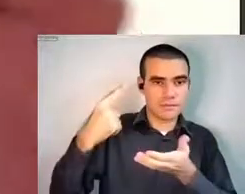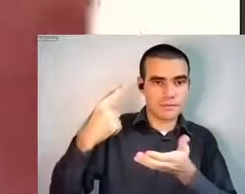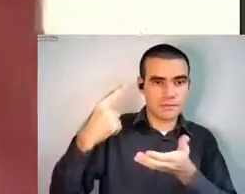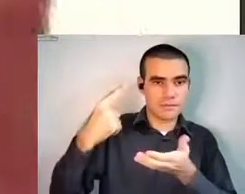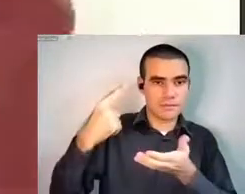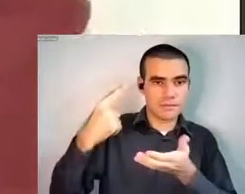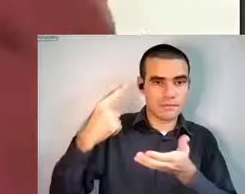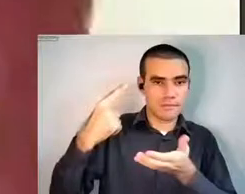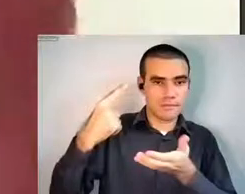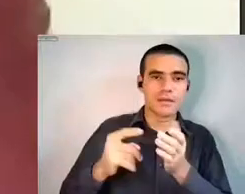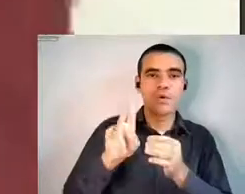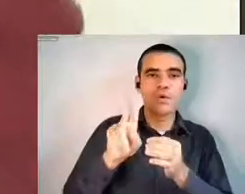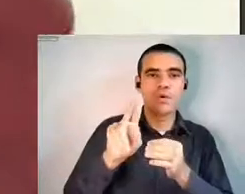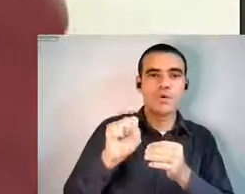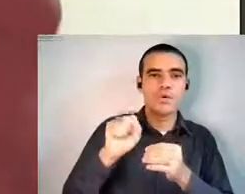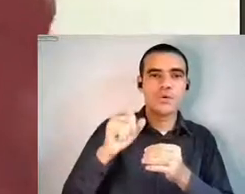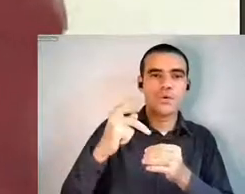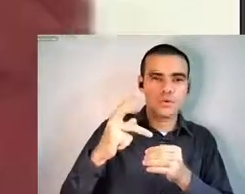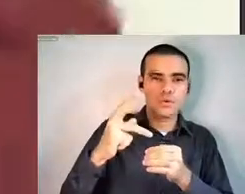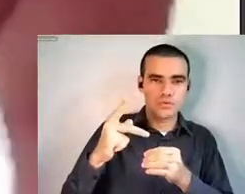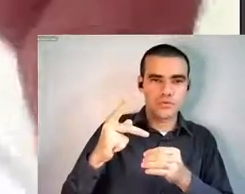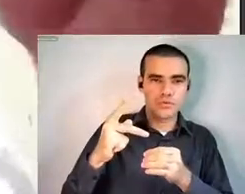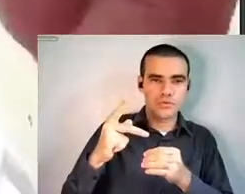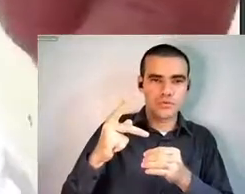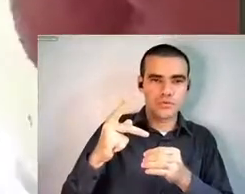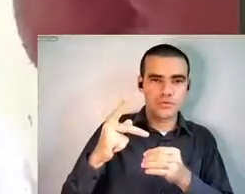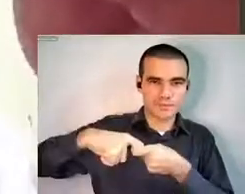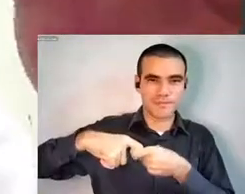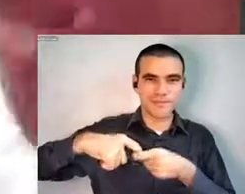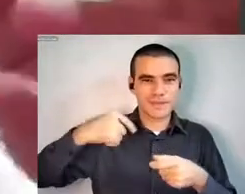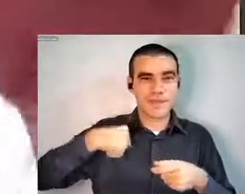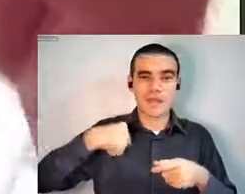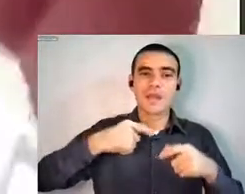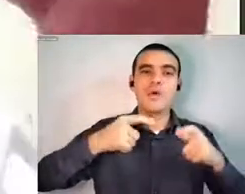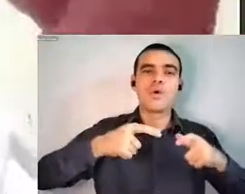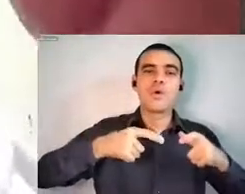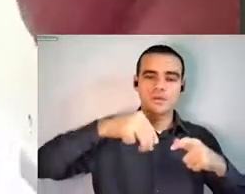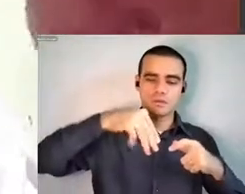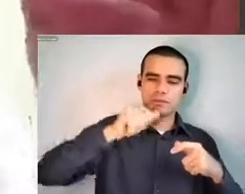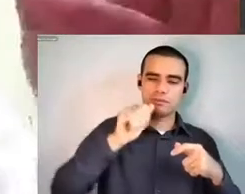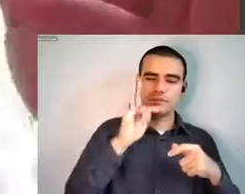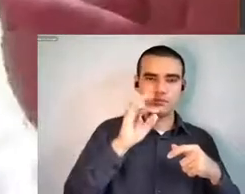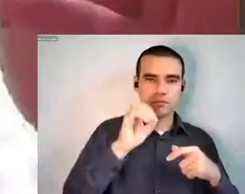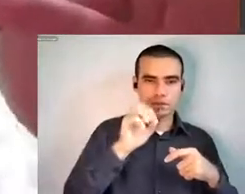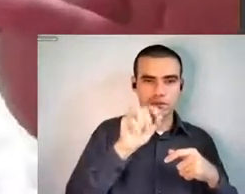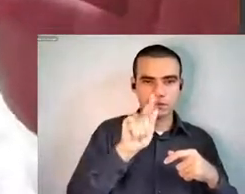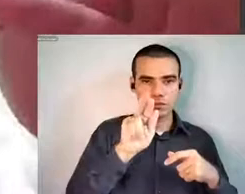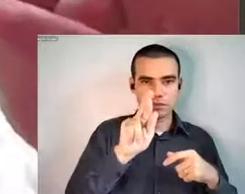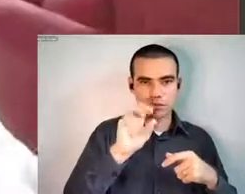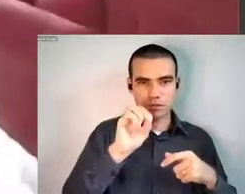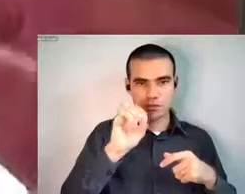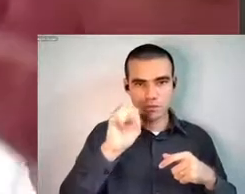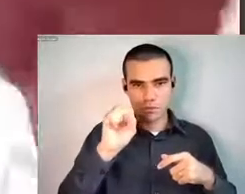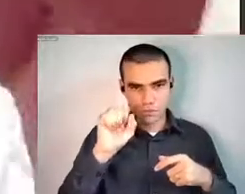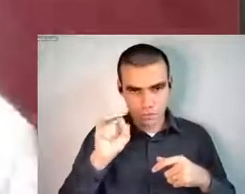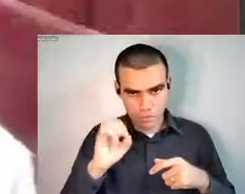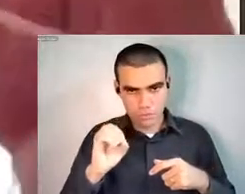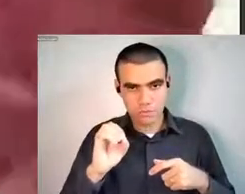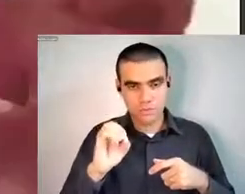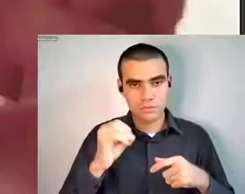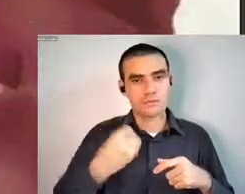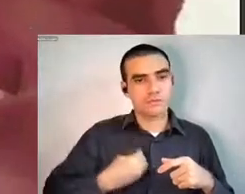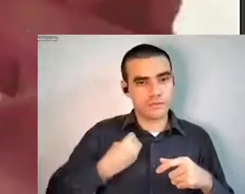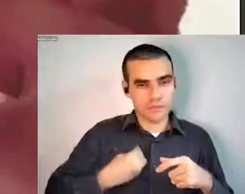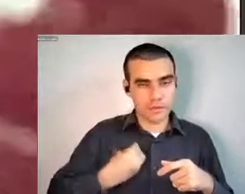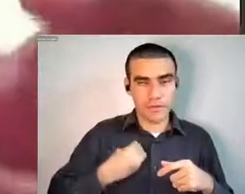We had a joint venture with the University of São Paulo. So northern Mato Grosso, I got the human resources and